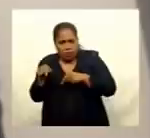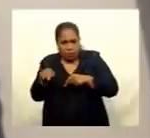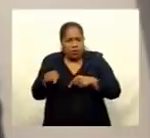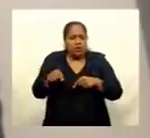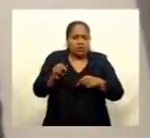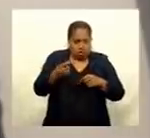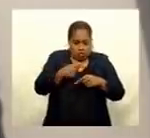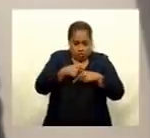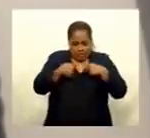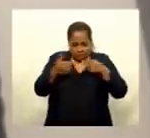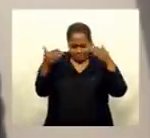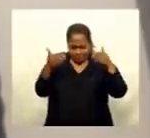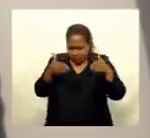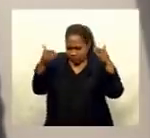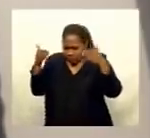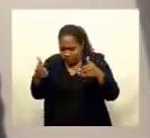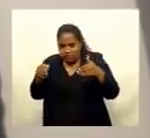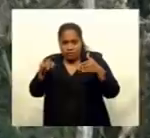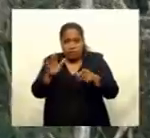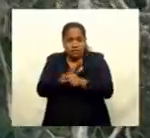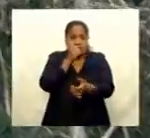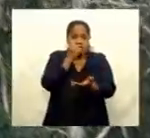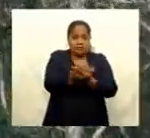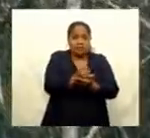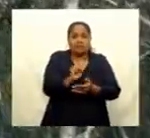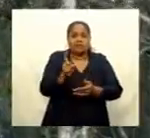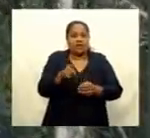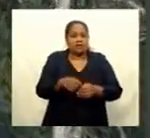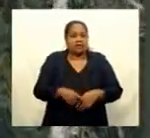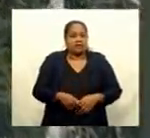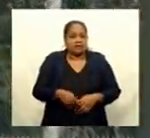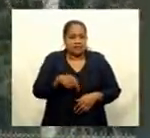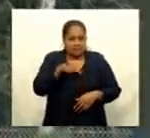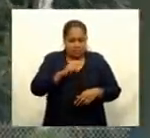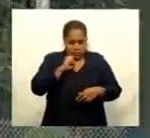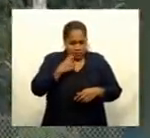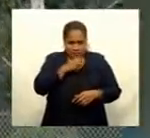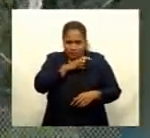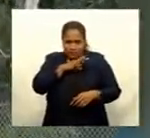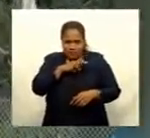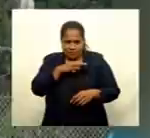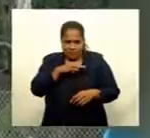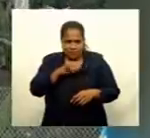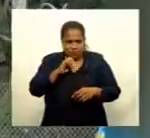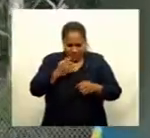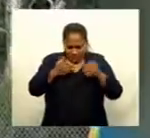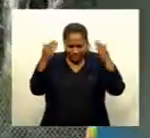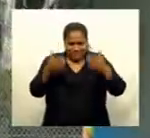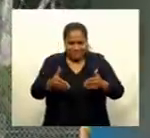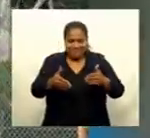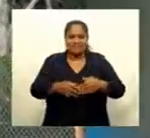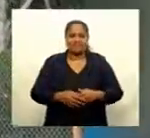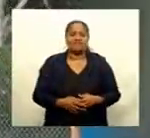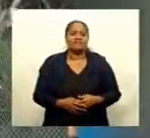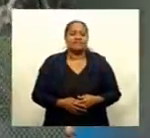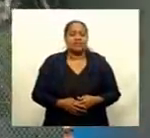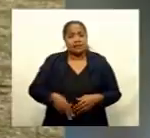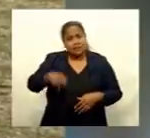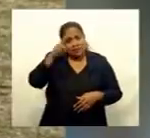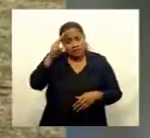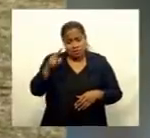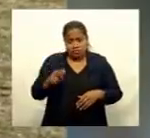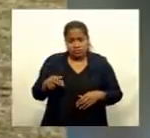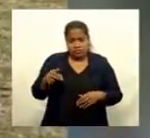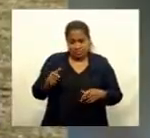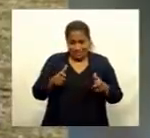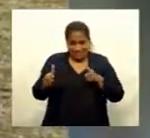we're going to focus on, is ensuring that we don't get too carried away with the fact that they've played before. And Baber says the national side is focusing